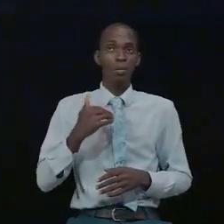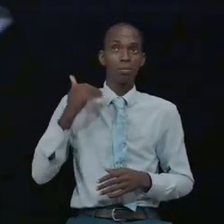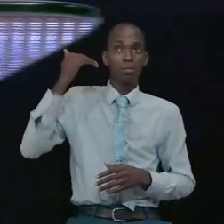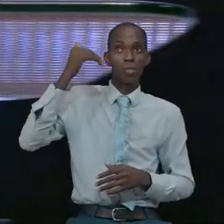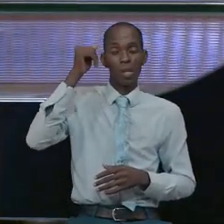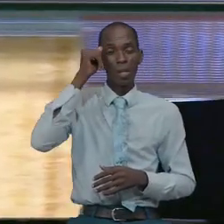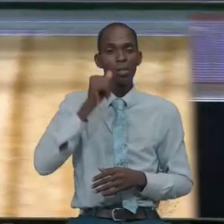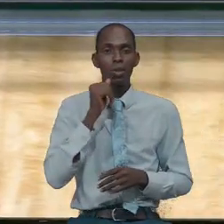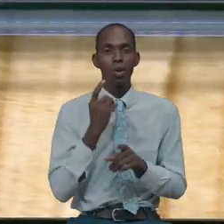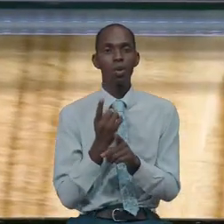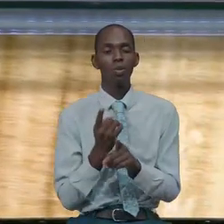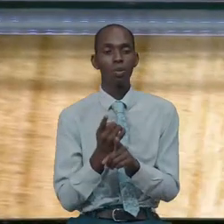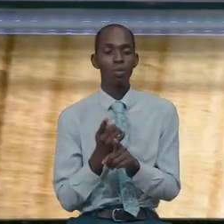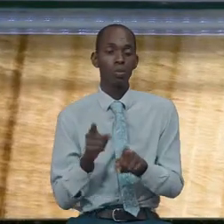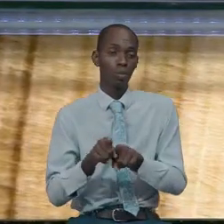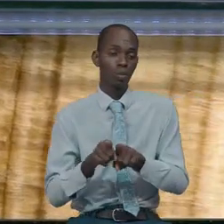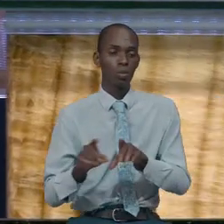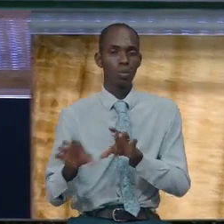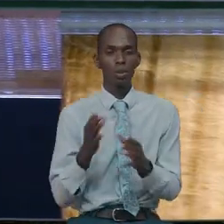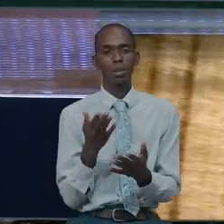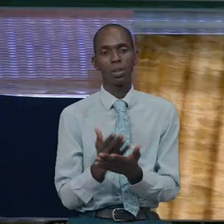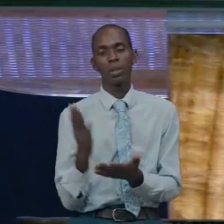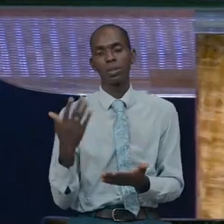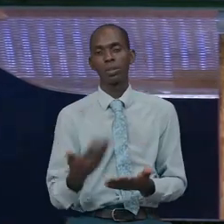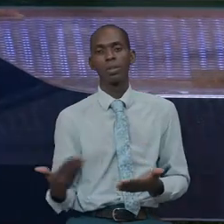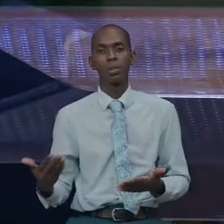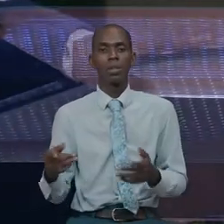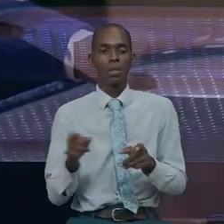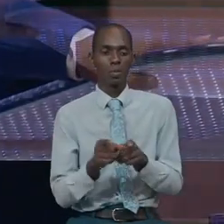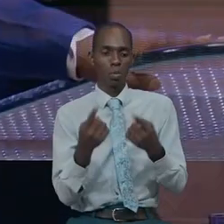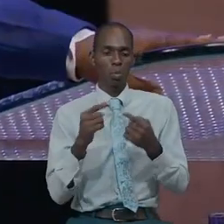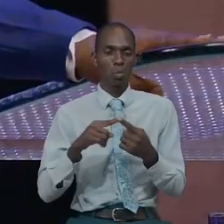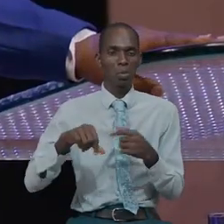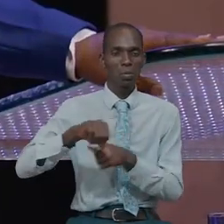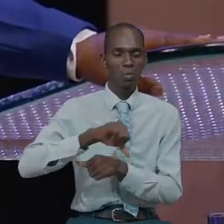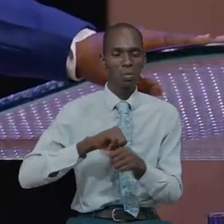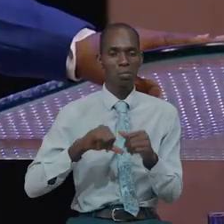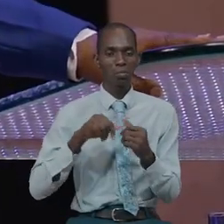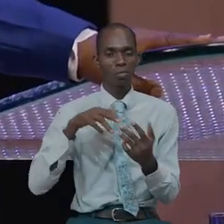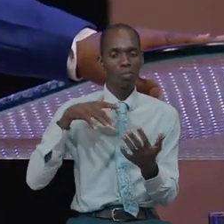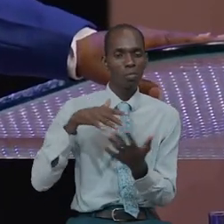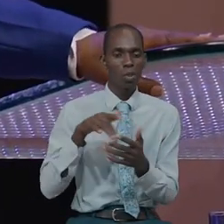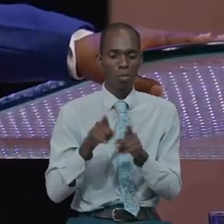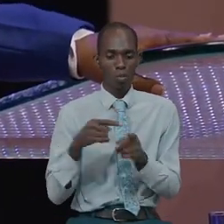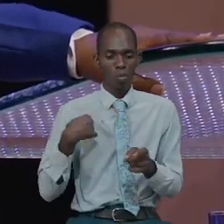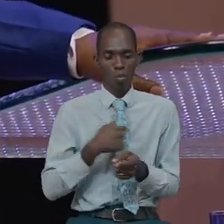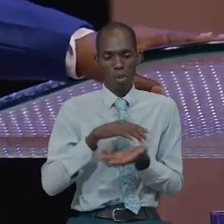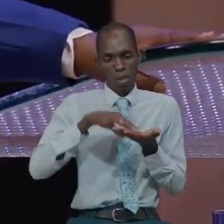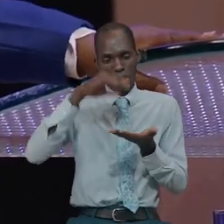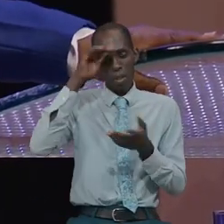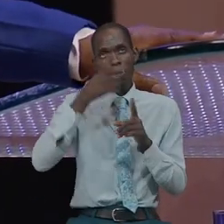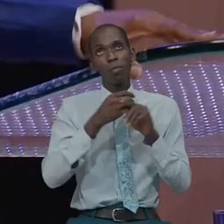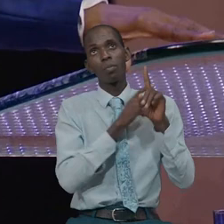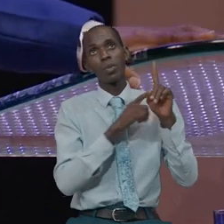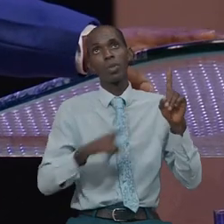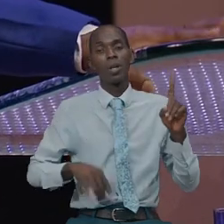also do the right thing as we come to the fellowship, to the study, and to learn from the Lord. I